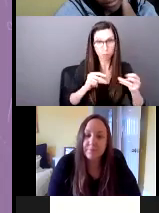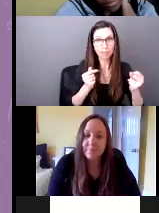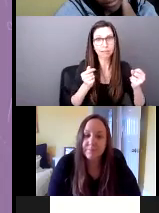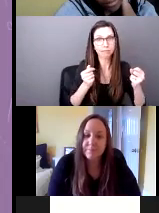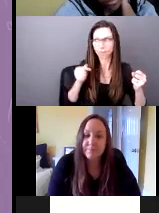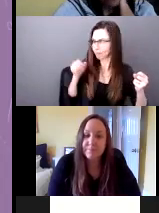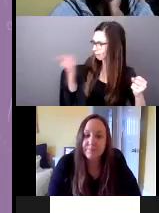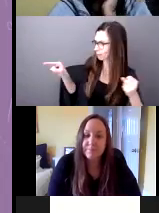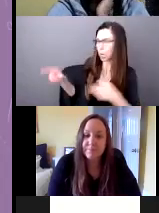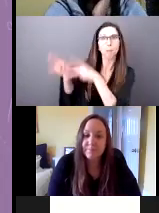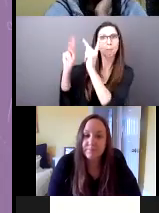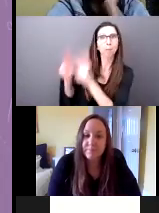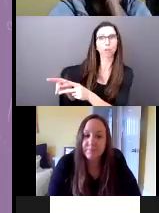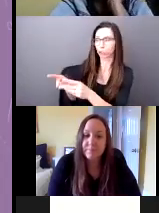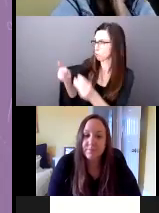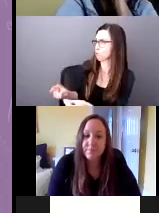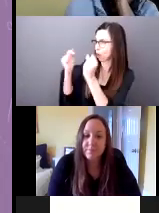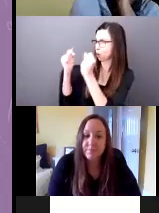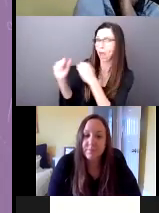Maybe you can start with Katie and then we'll go to Rochella.